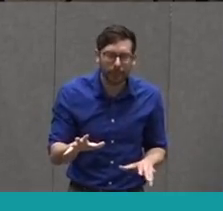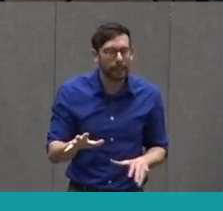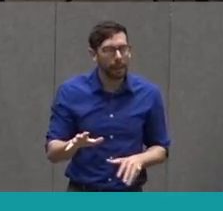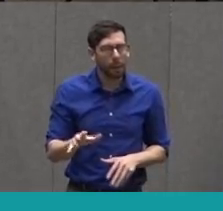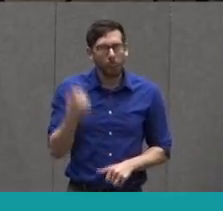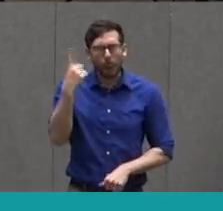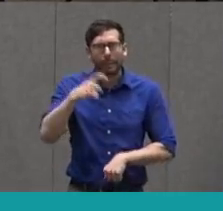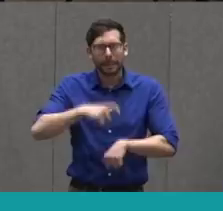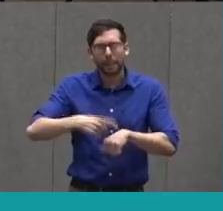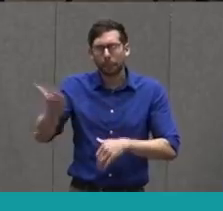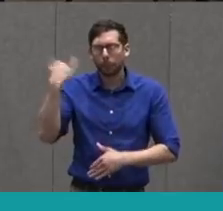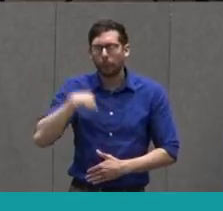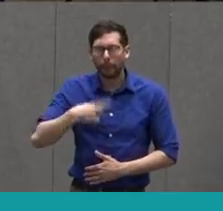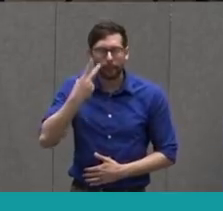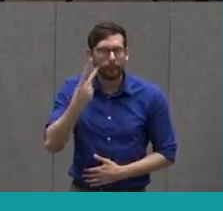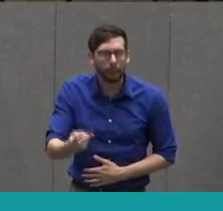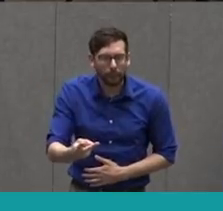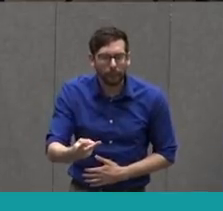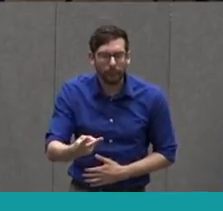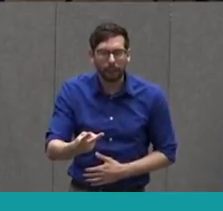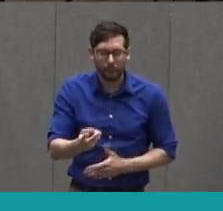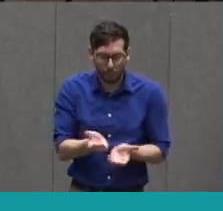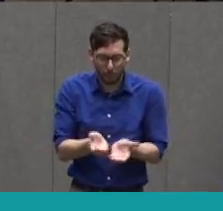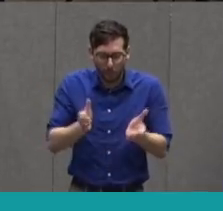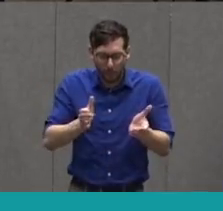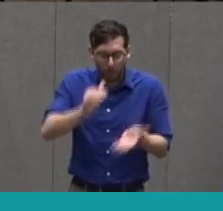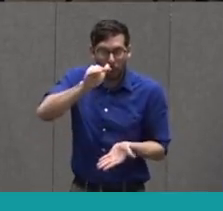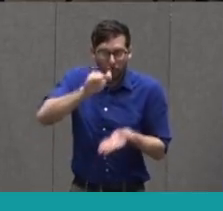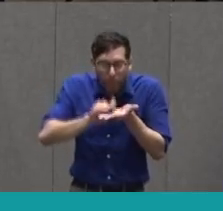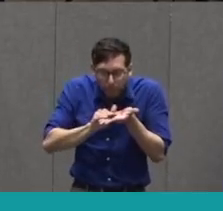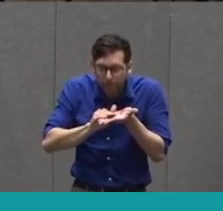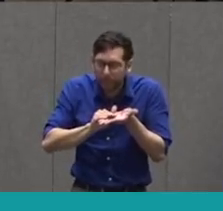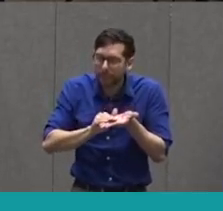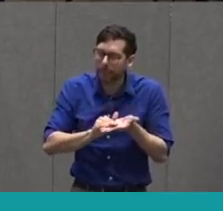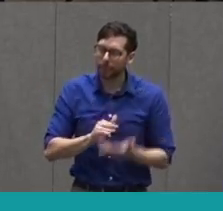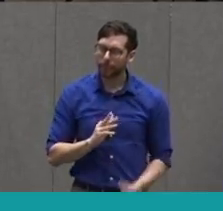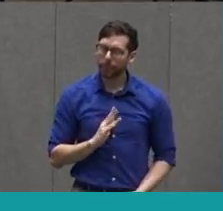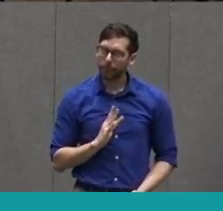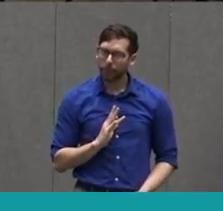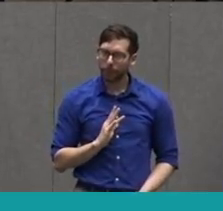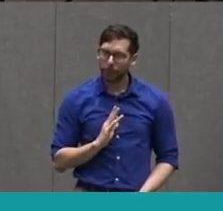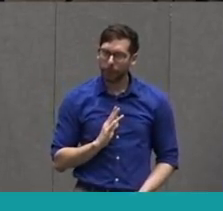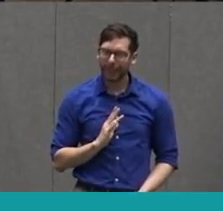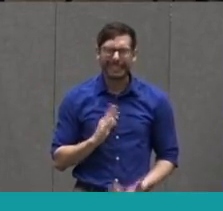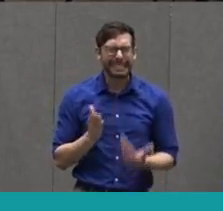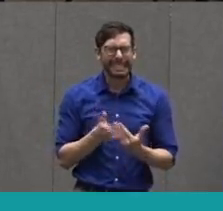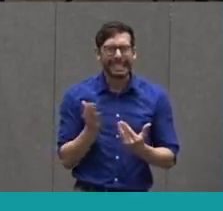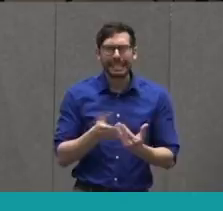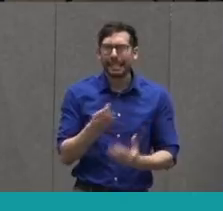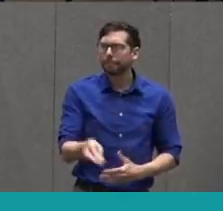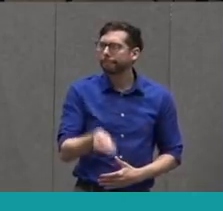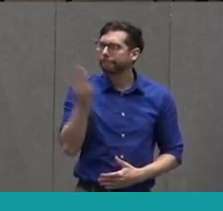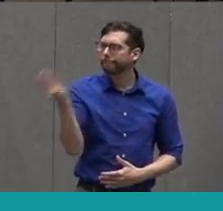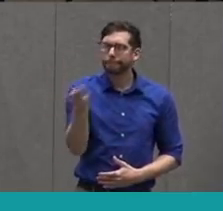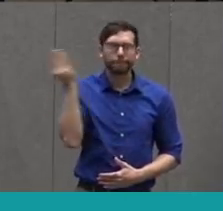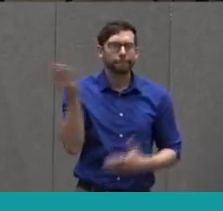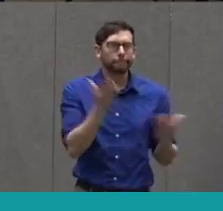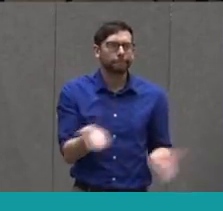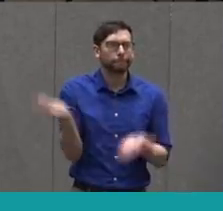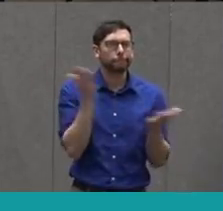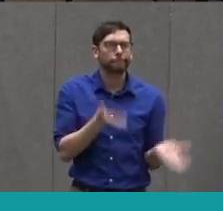that's a really cool idea, because if you had a bowl that collapsed, you could take it with you, you could take